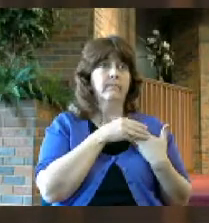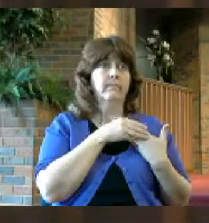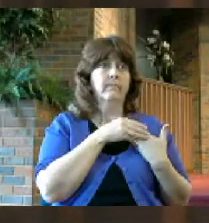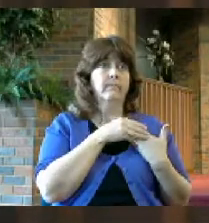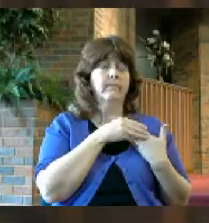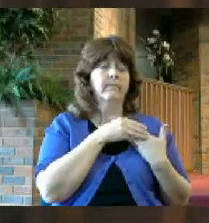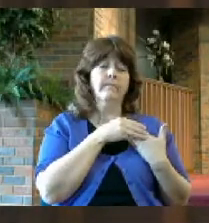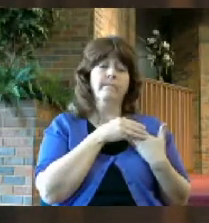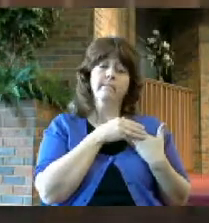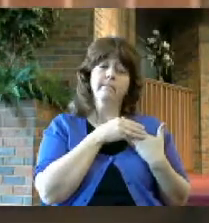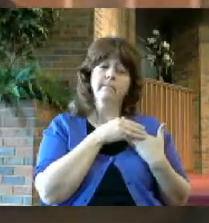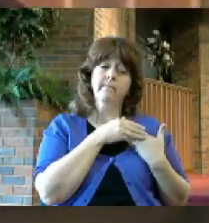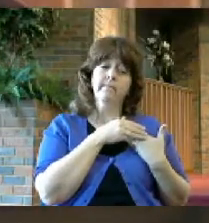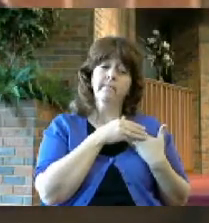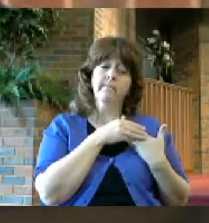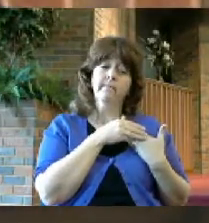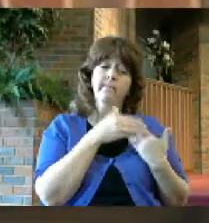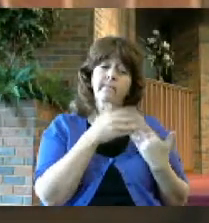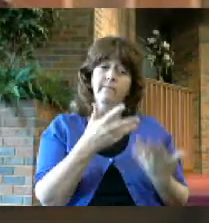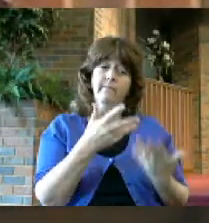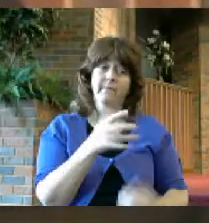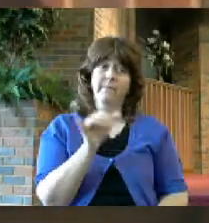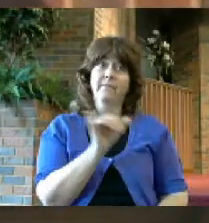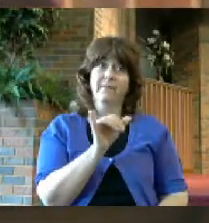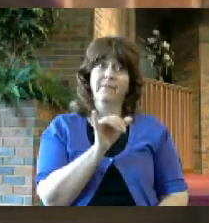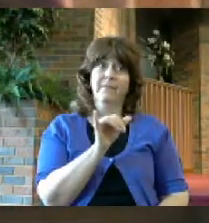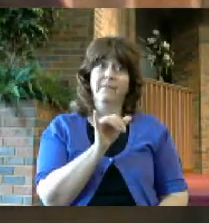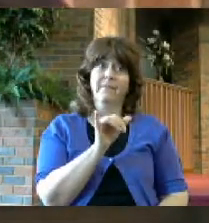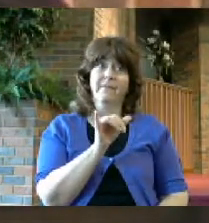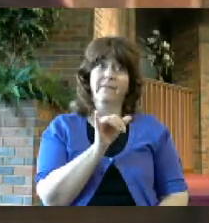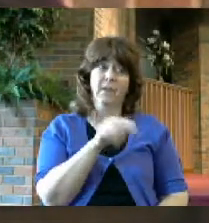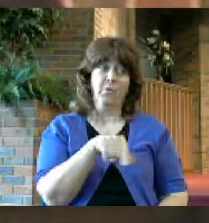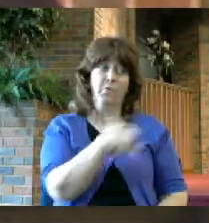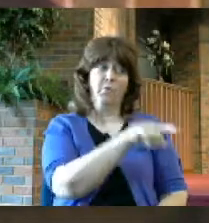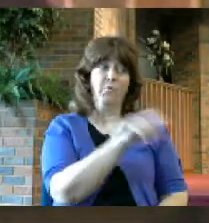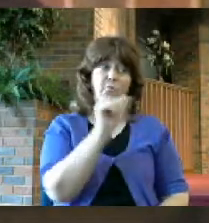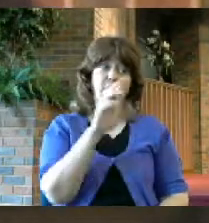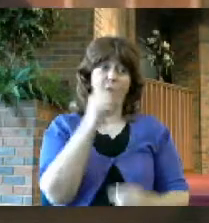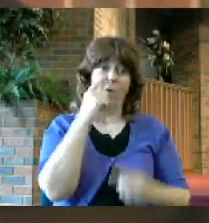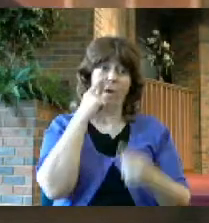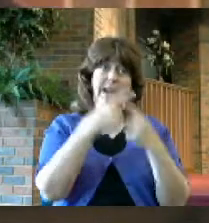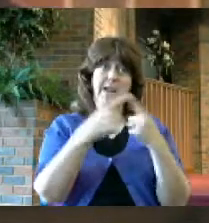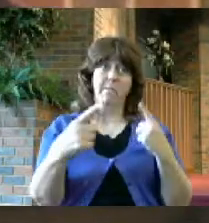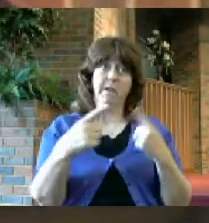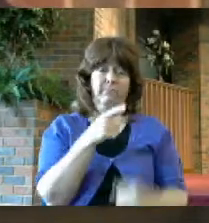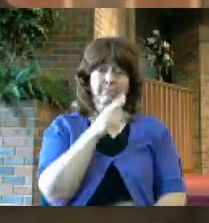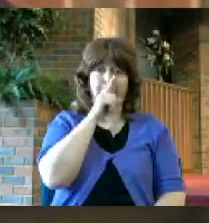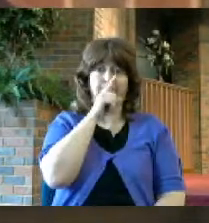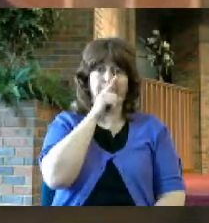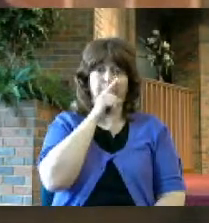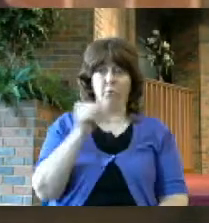aren't you really the enemy of humanity if you don't tell them what God says is true?